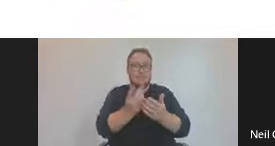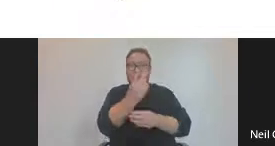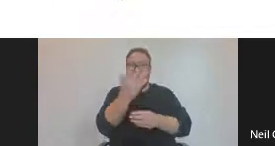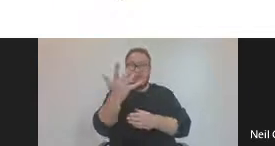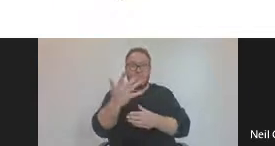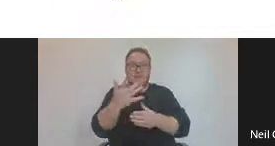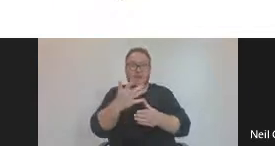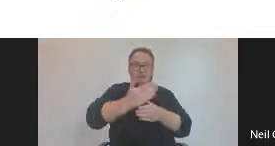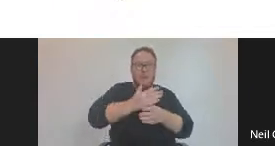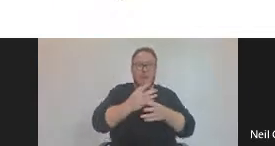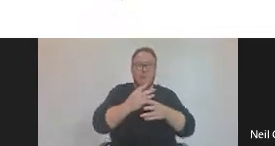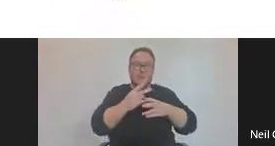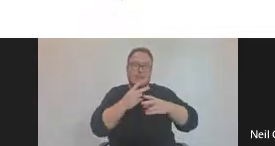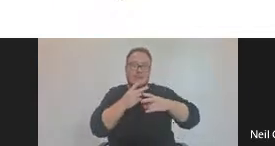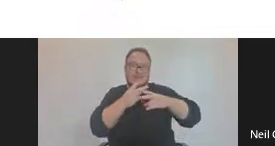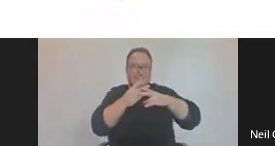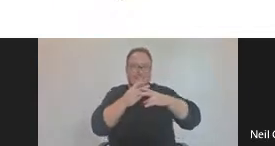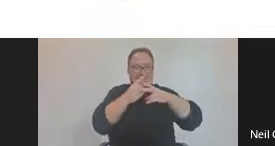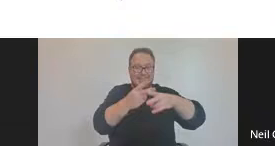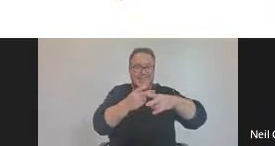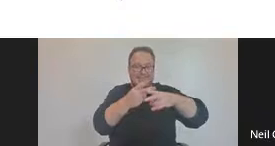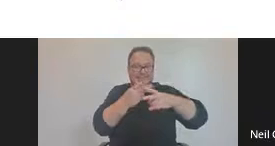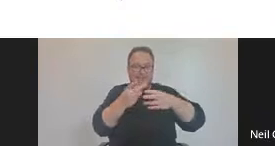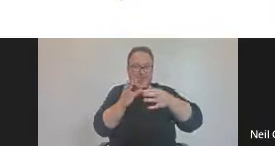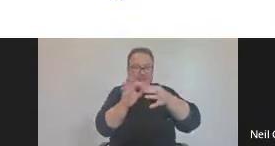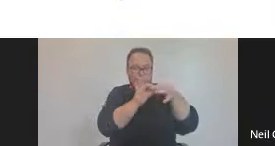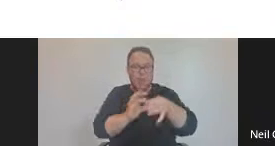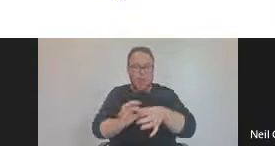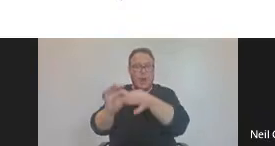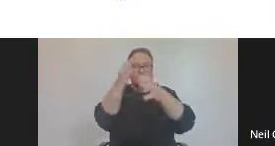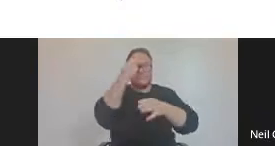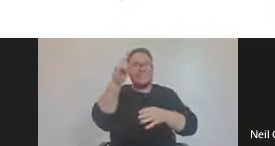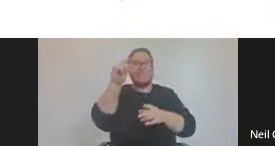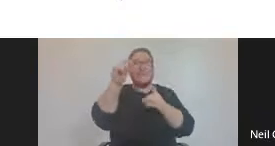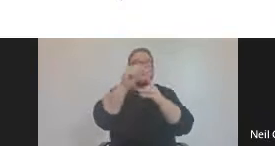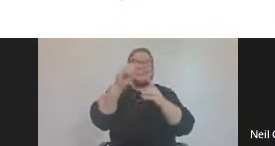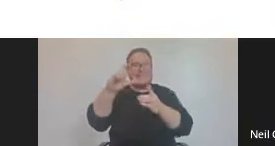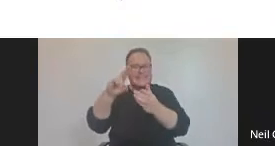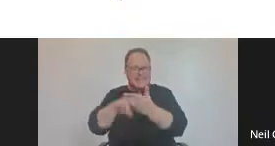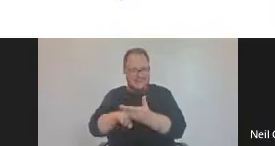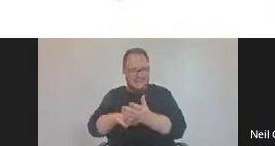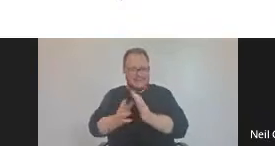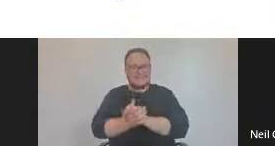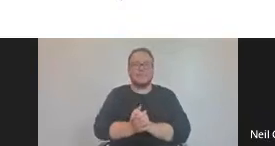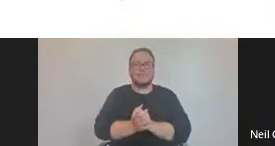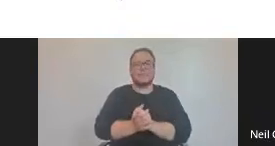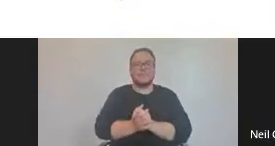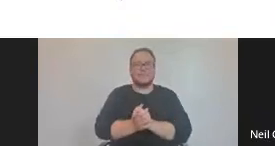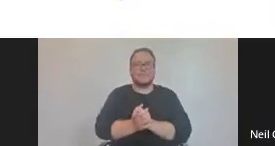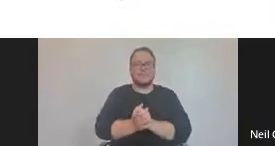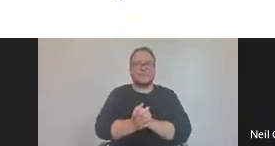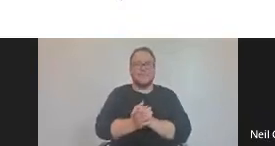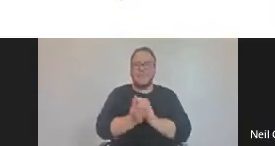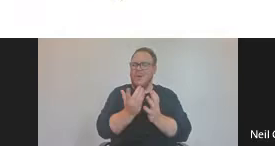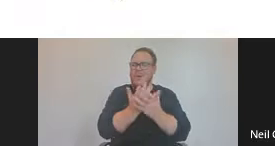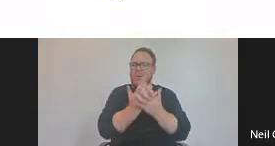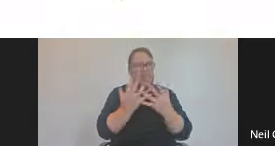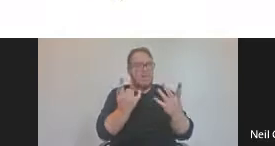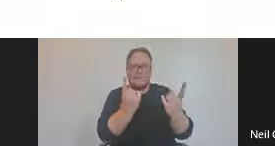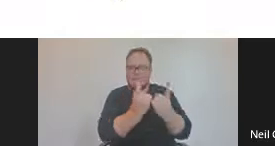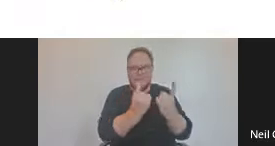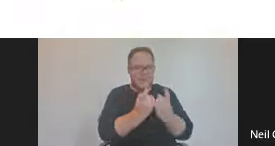PCNs. So there are many factors which we need to consider when commissioning care for our population, and